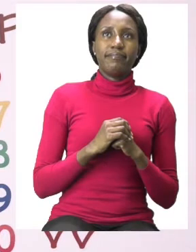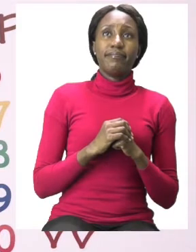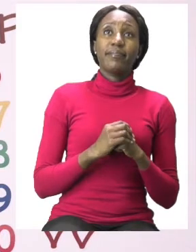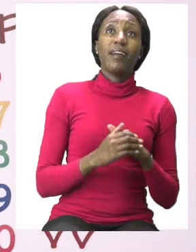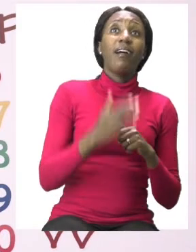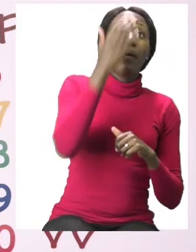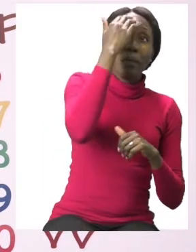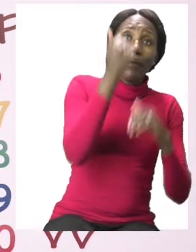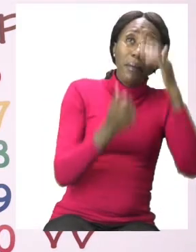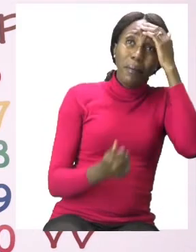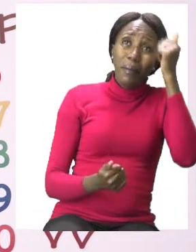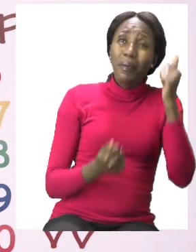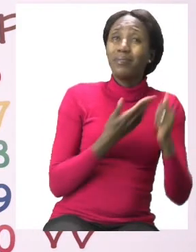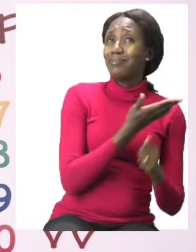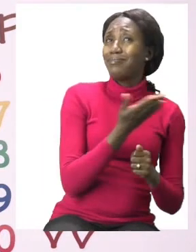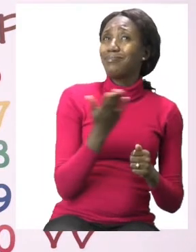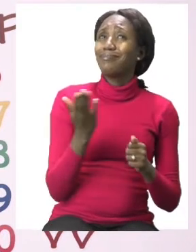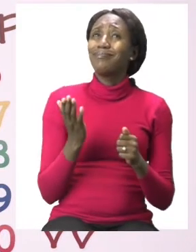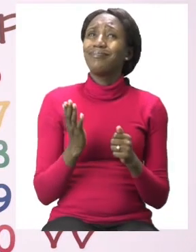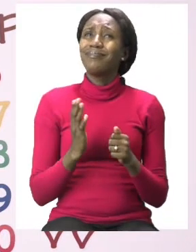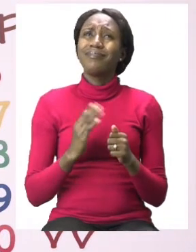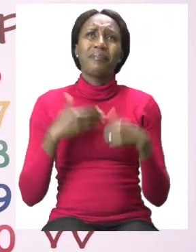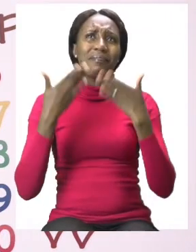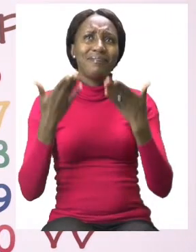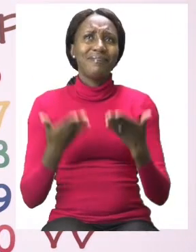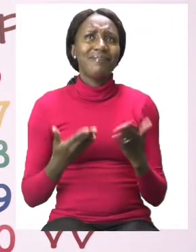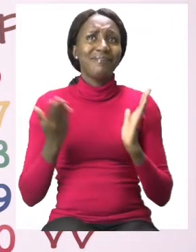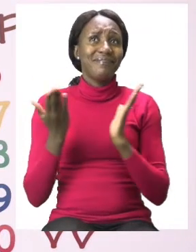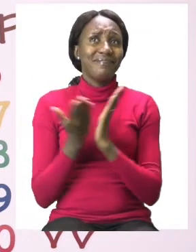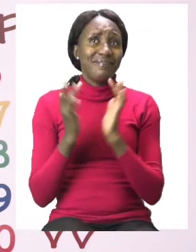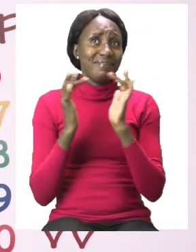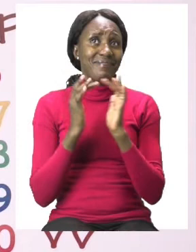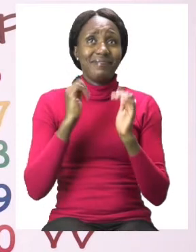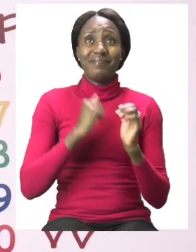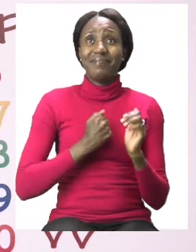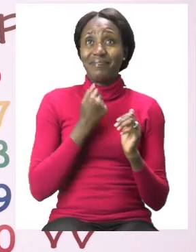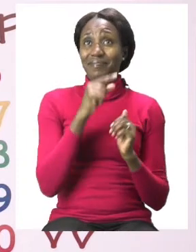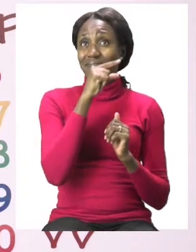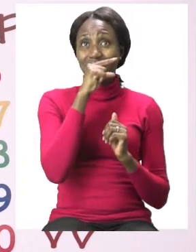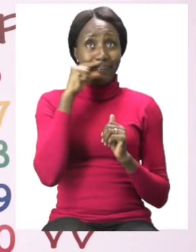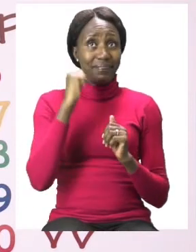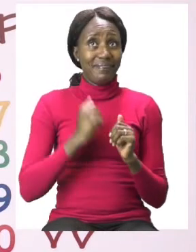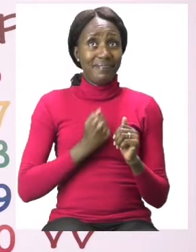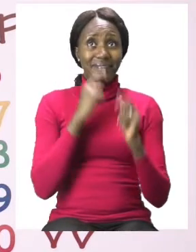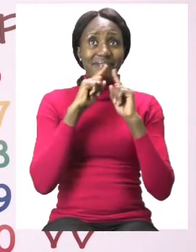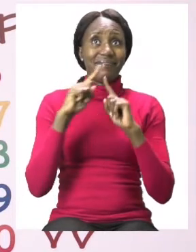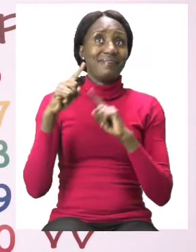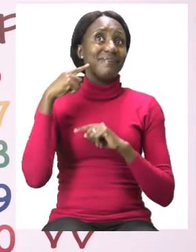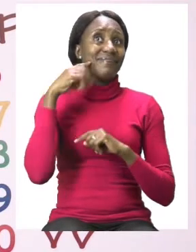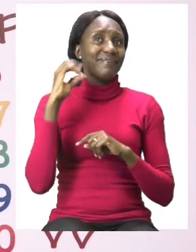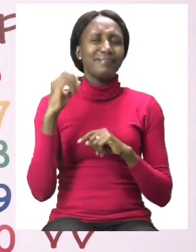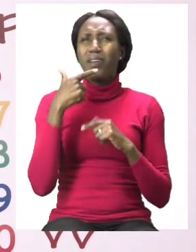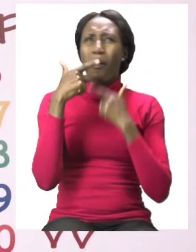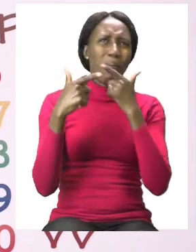Hello everyone and welcome to My Zone Online School. My name is Teacher Mutsa and thank you so much